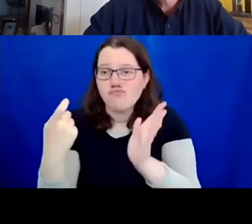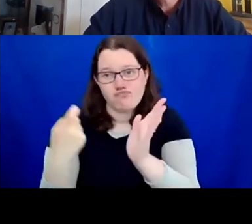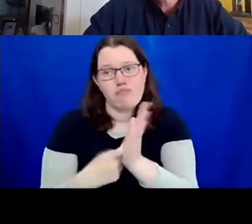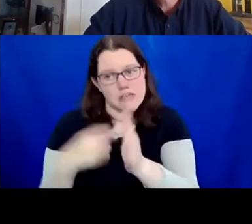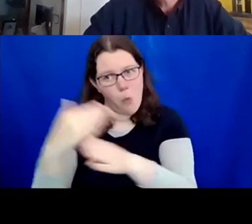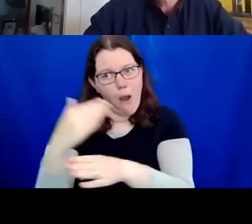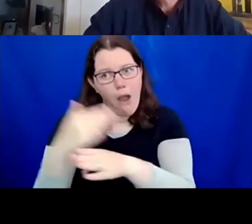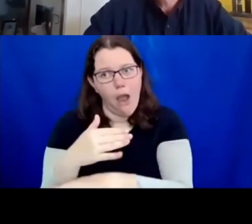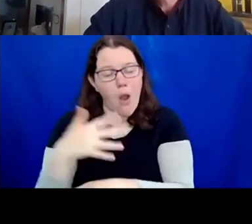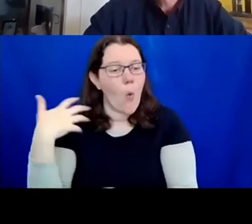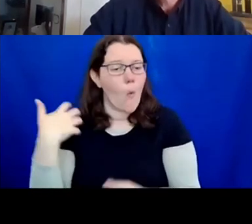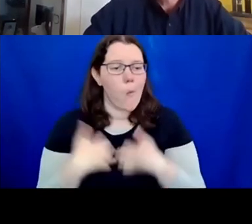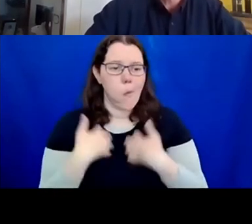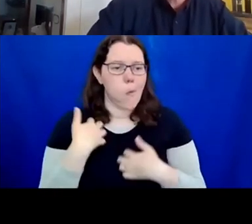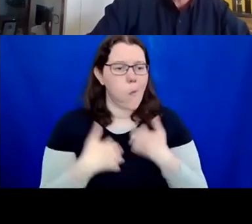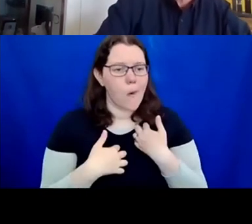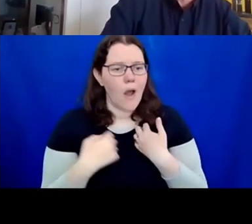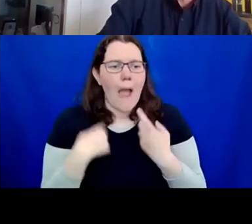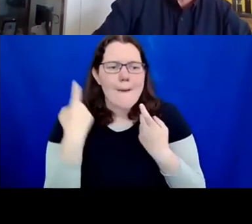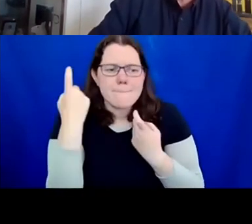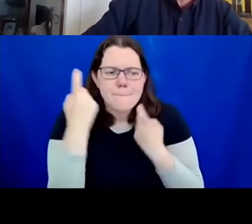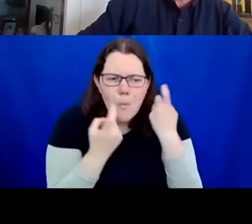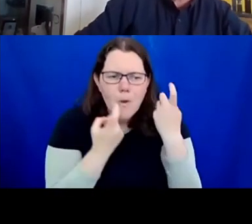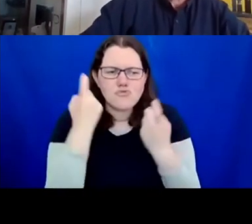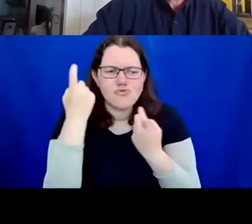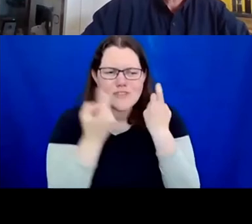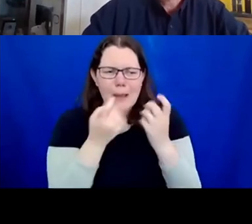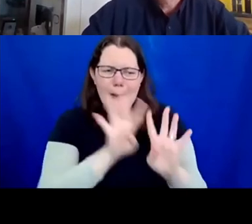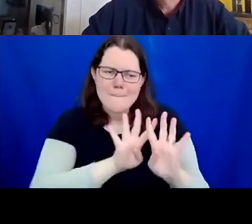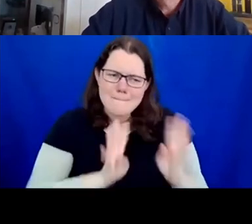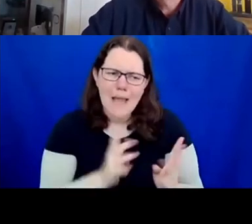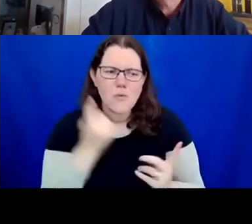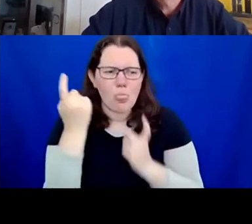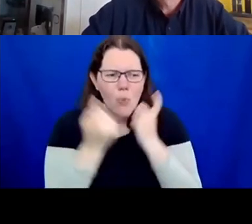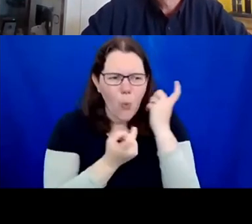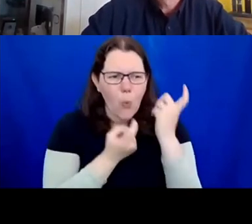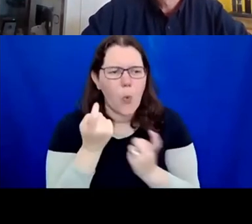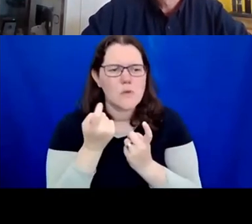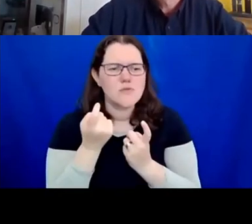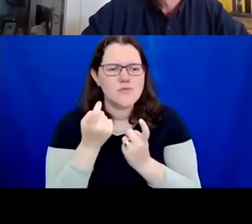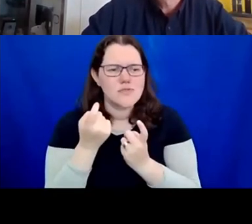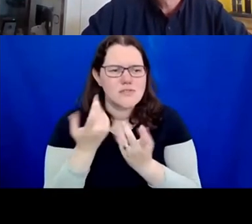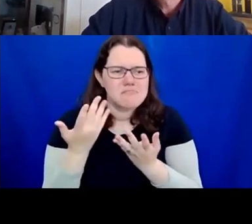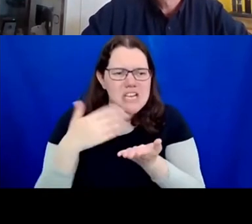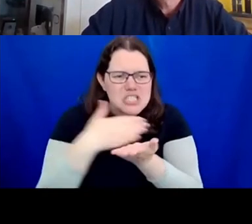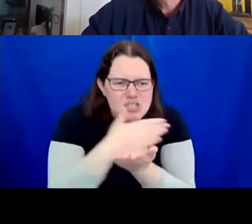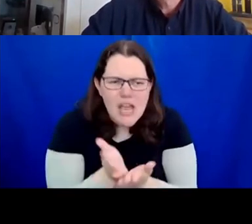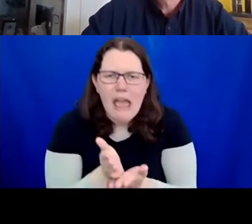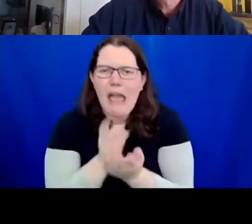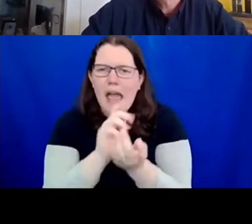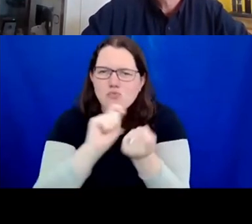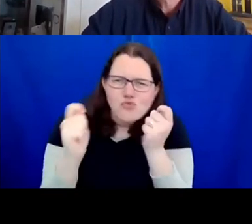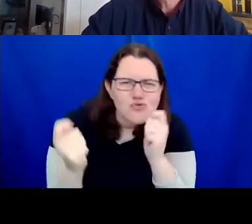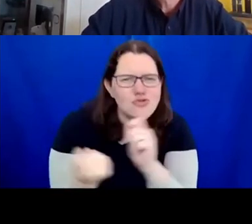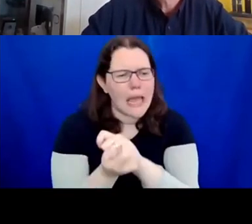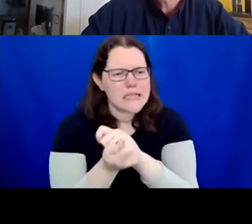share and document change for the future. How do we sediment the knowledge for future generations to learn with and from?